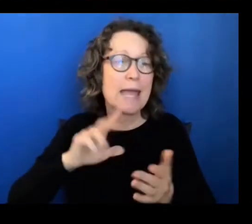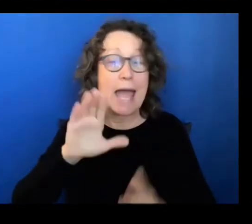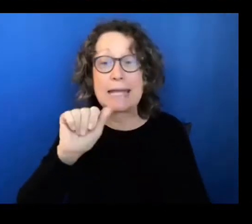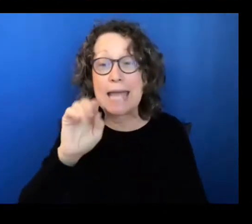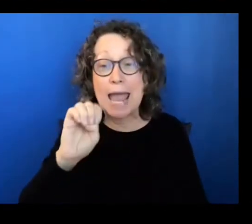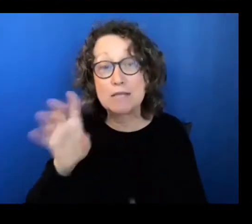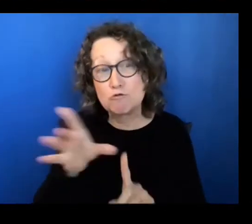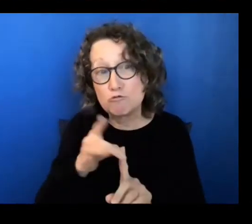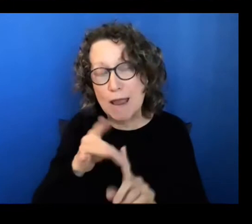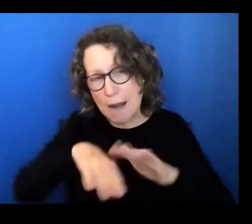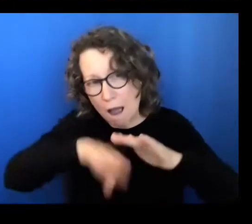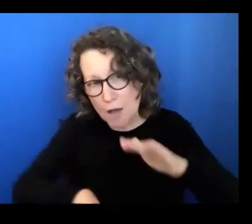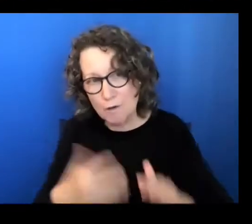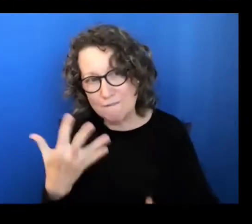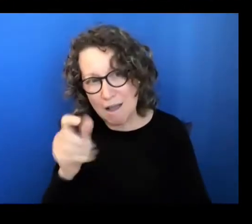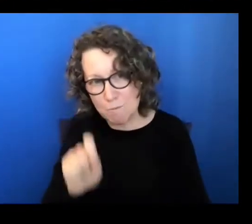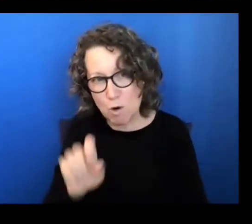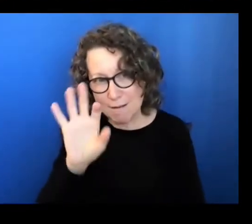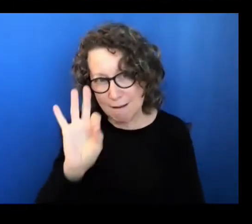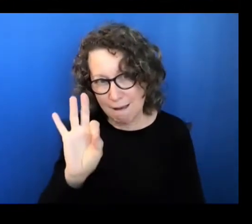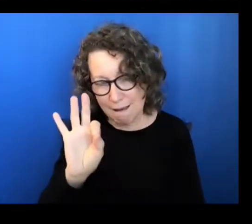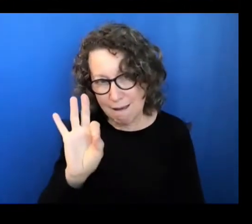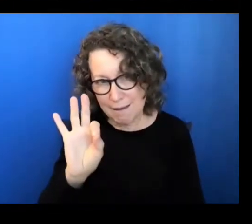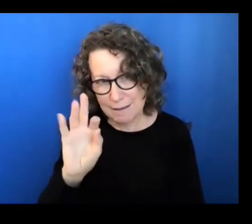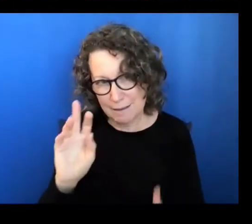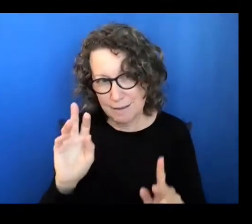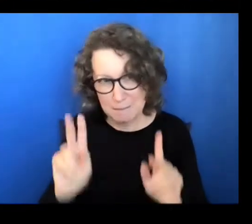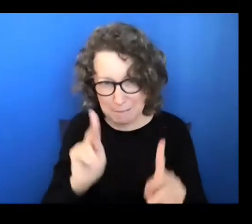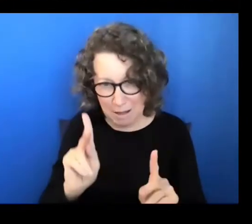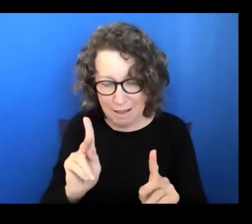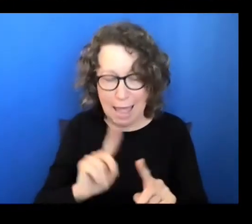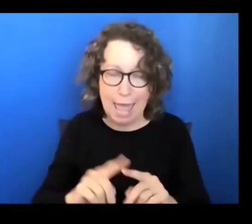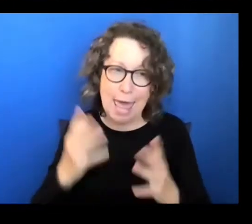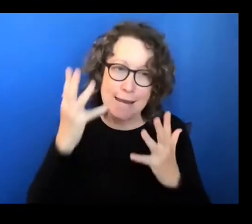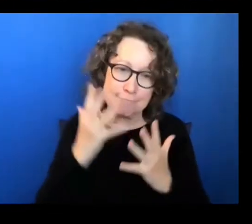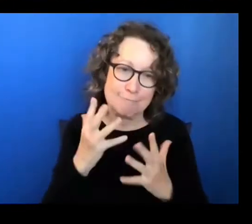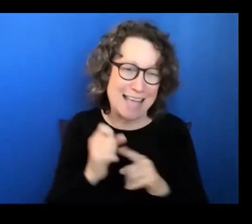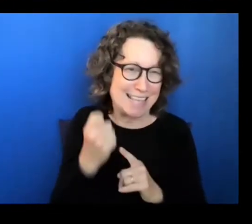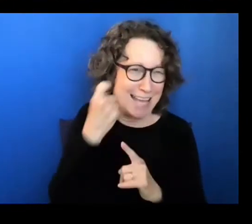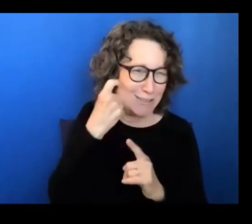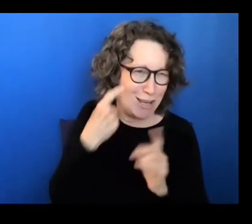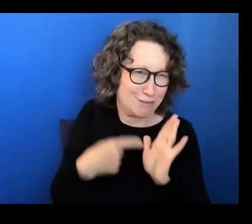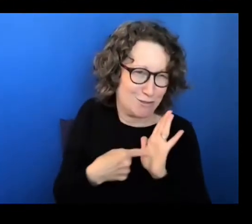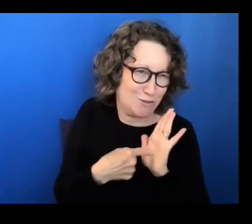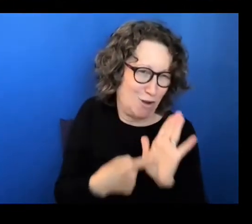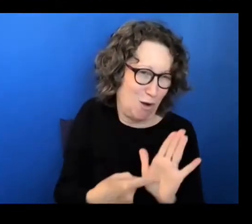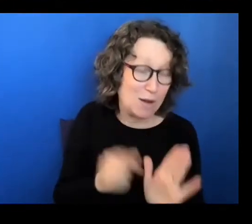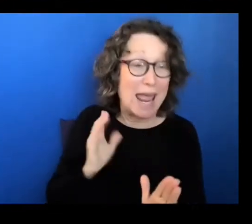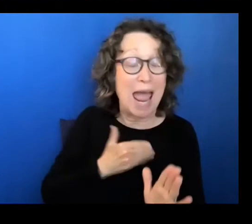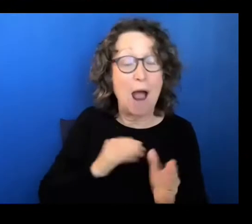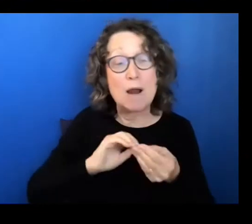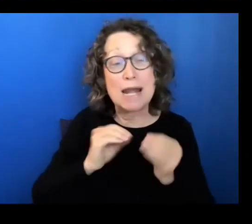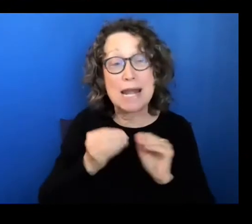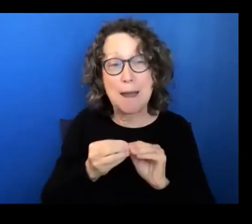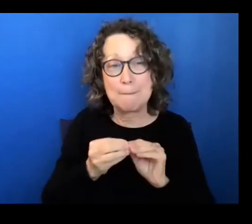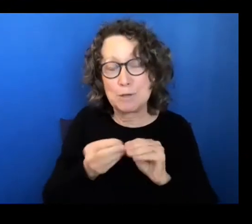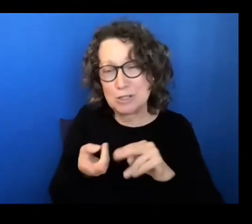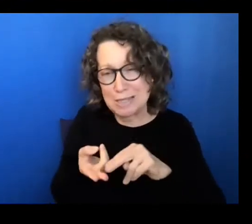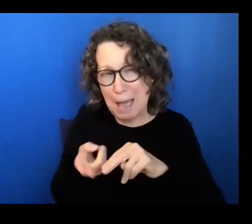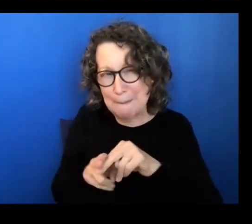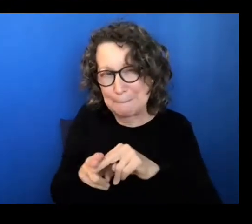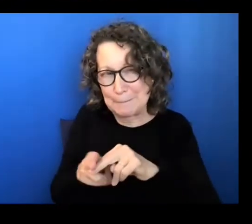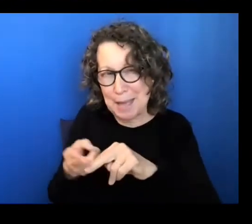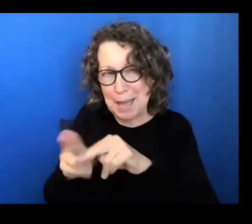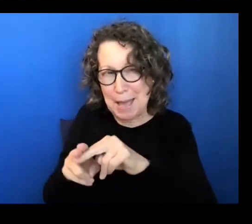rate to below 5.9. And unfortunately, as I just shared, our case rate is inching